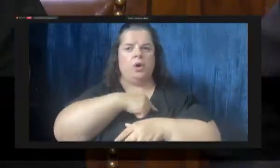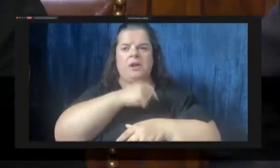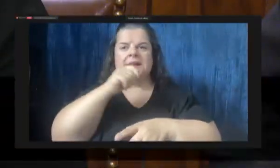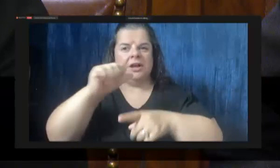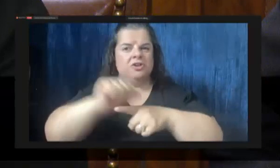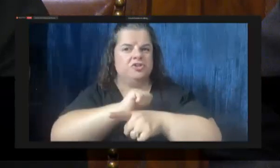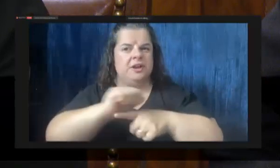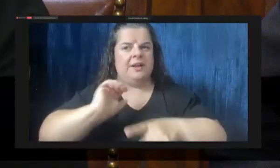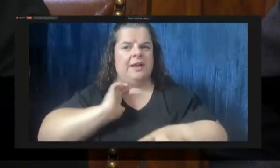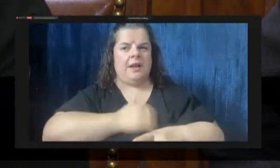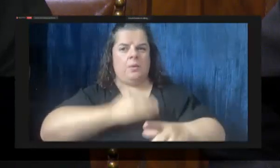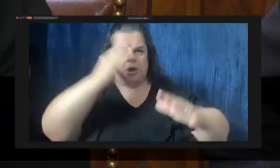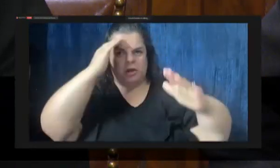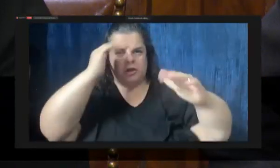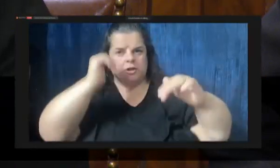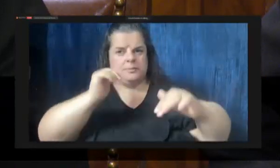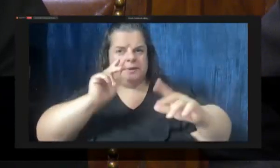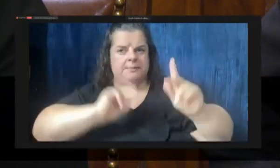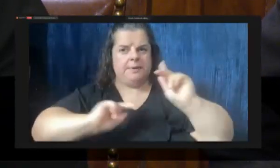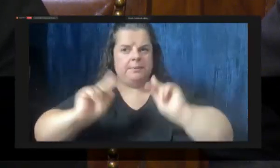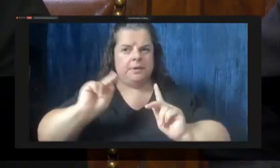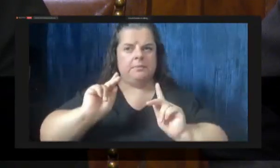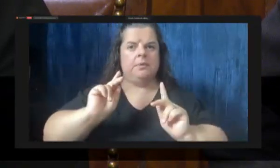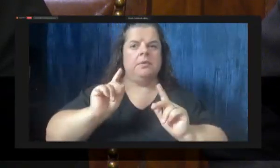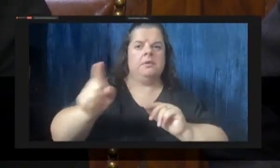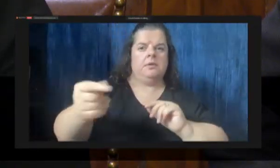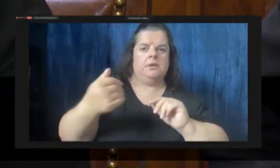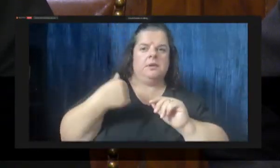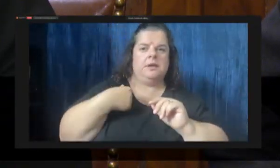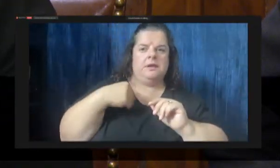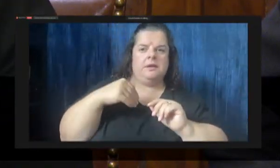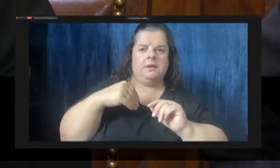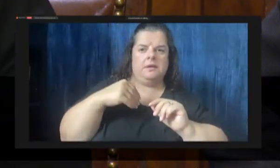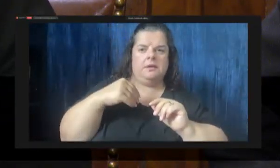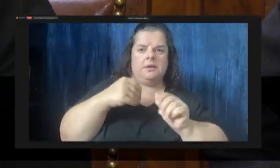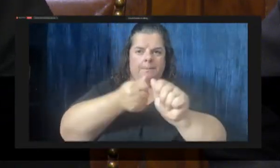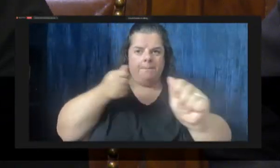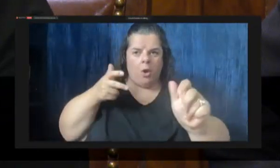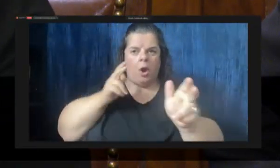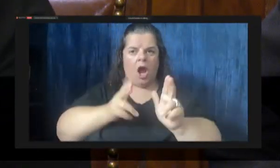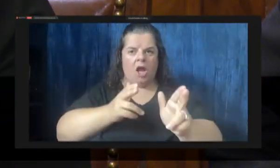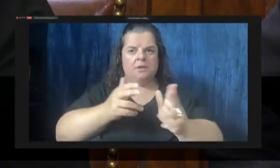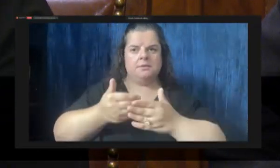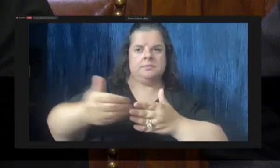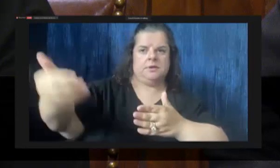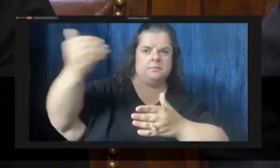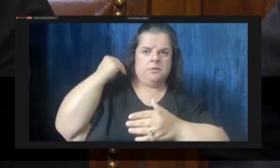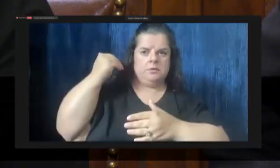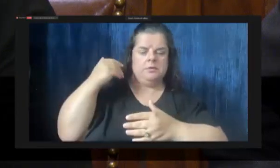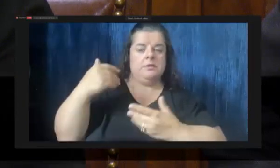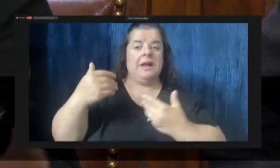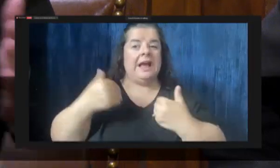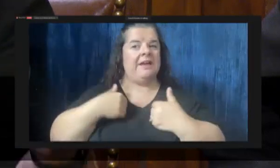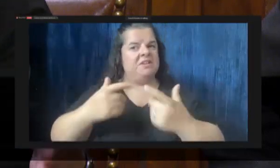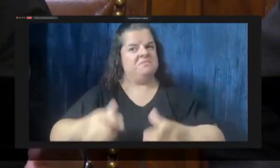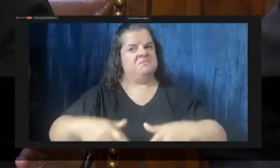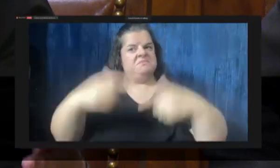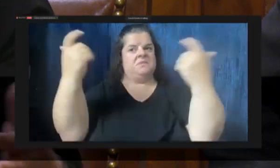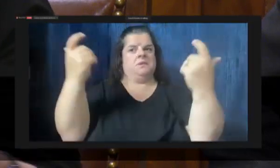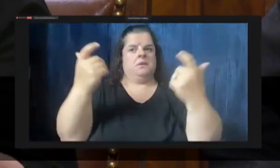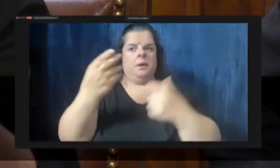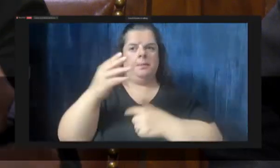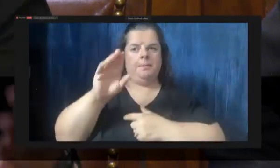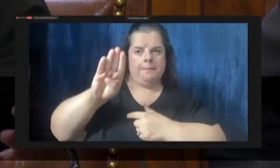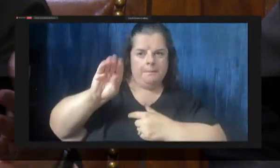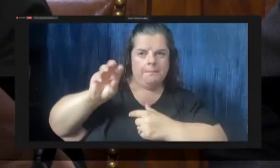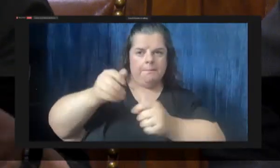expectation is that people who have bow hunted, you know, for years, and we have a very robust bow hunting